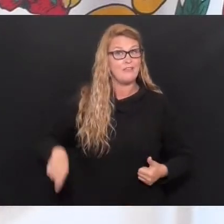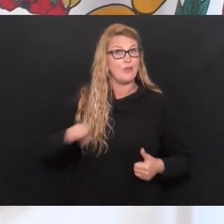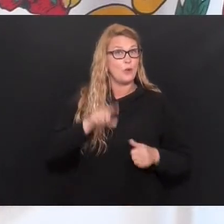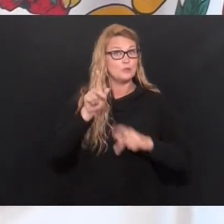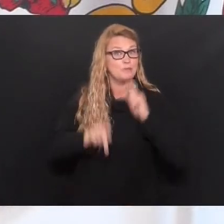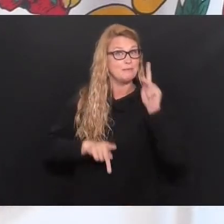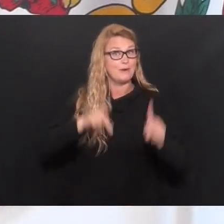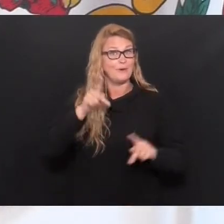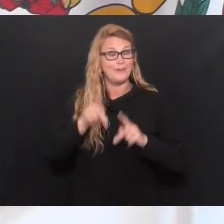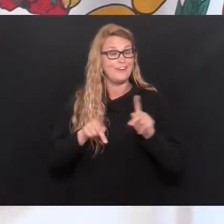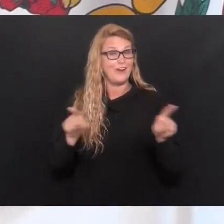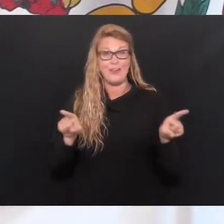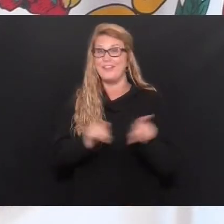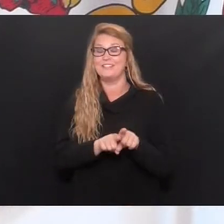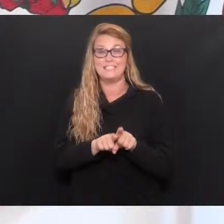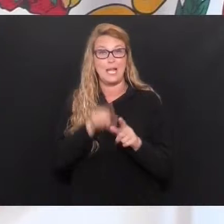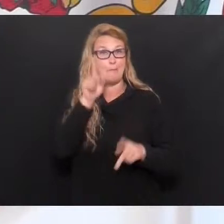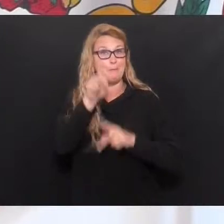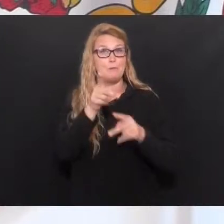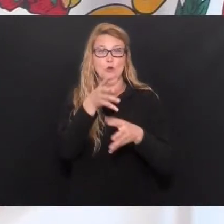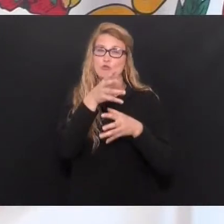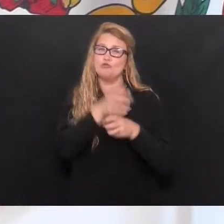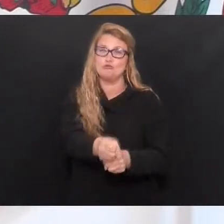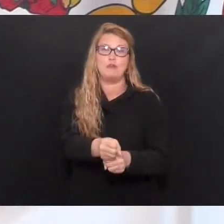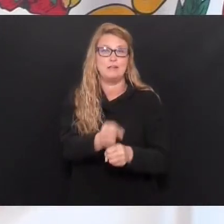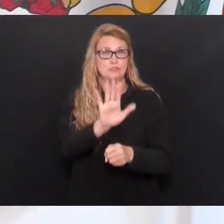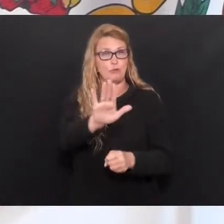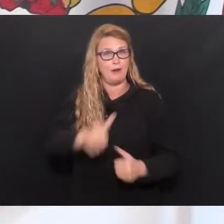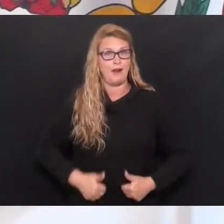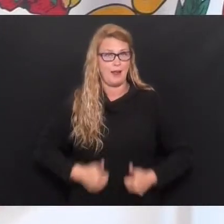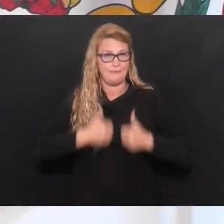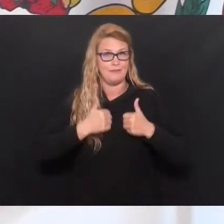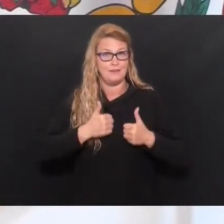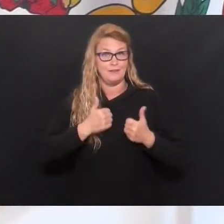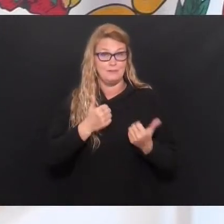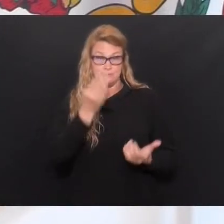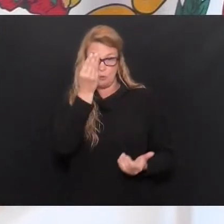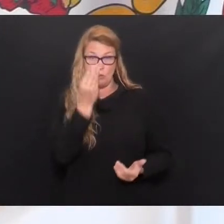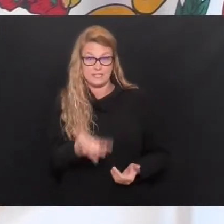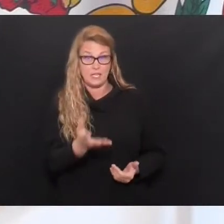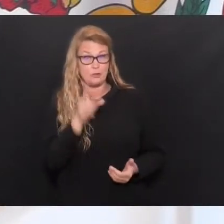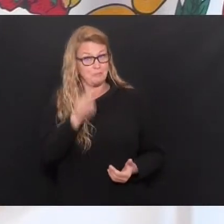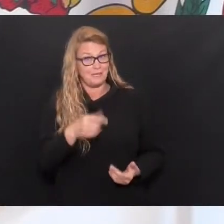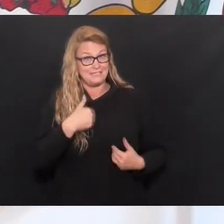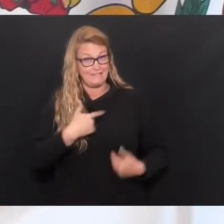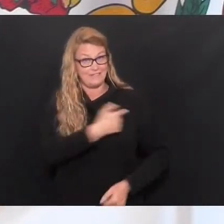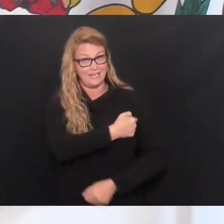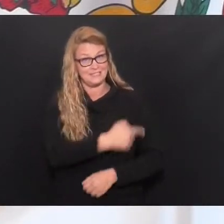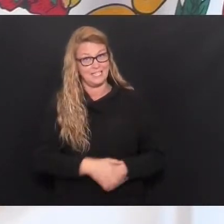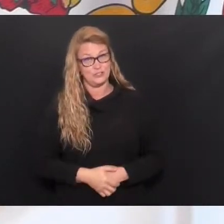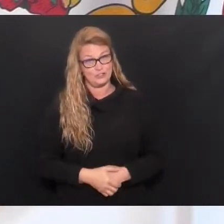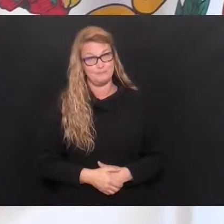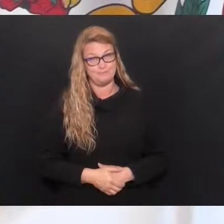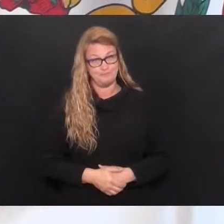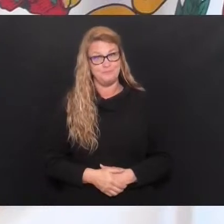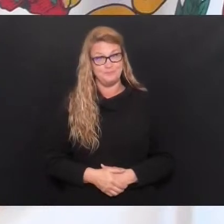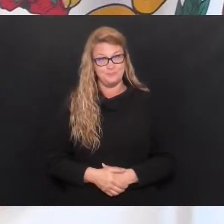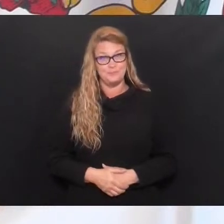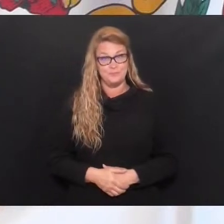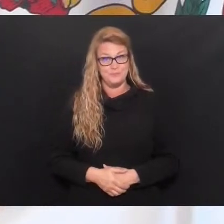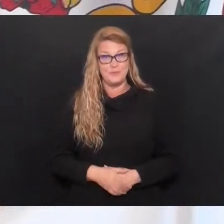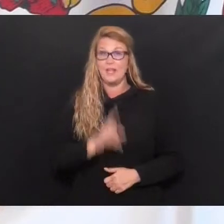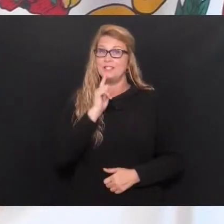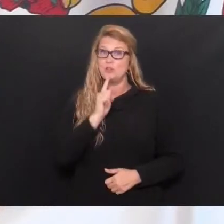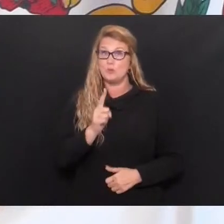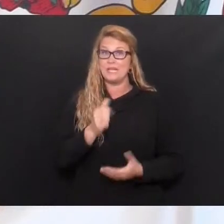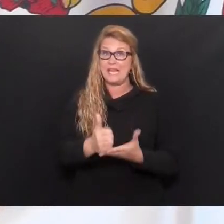same ones that you have entrusted your entire life are telling you, you got to get vaccinated. And you got to really